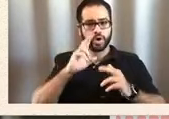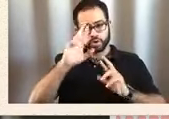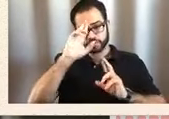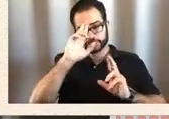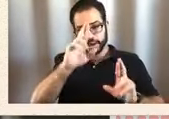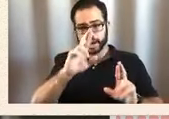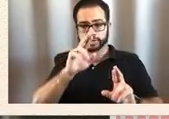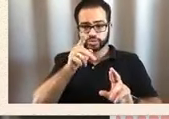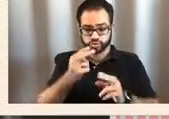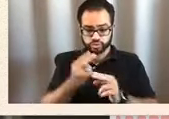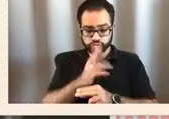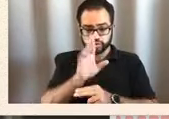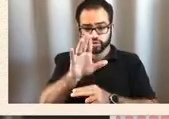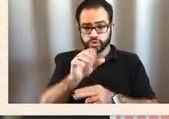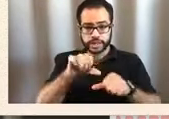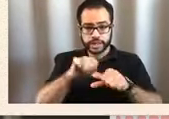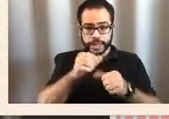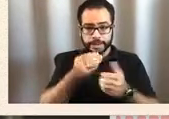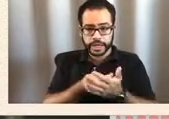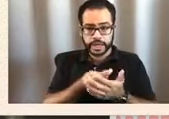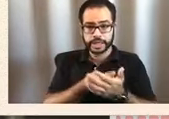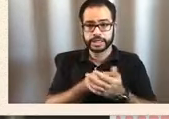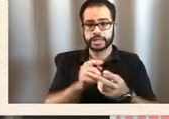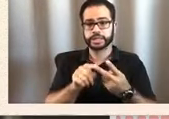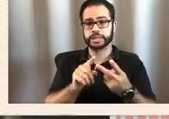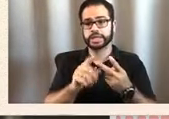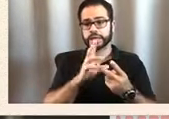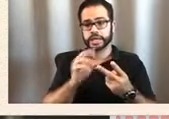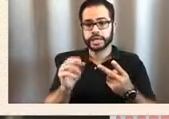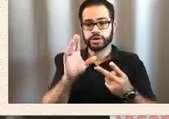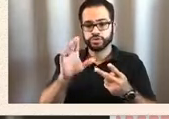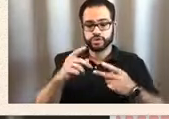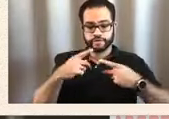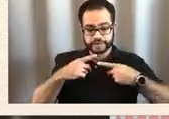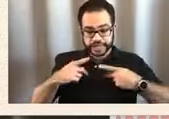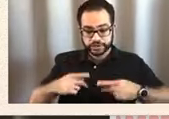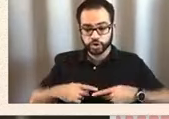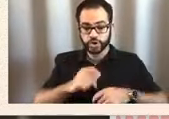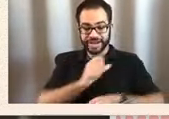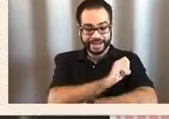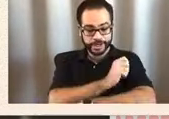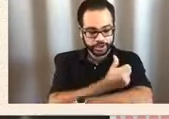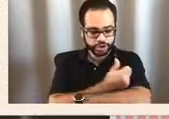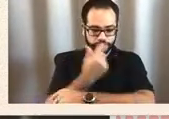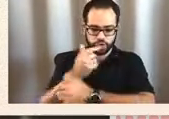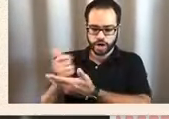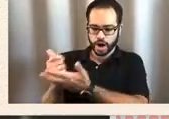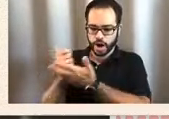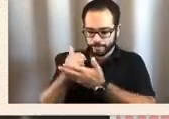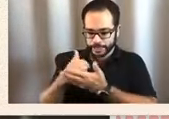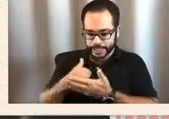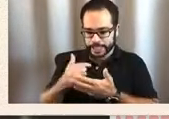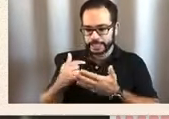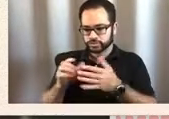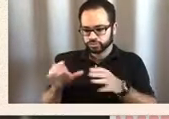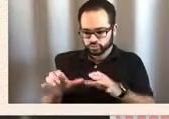and your physical energy to help me do what I need to do.